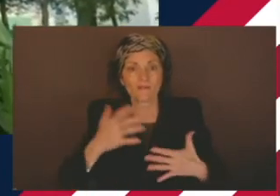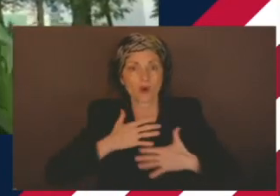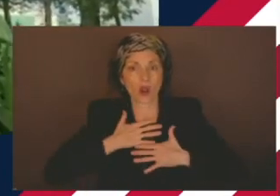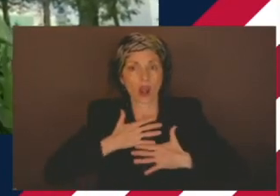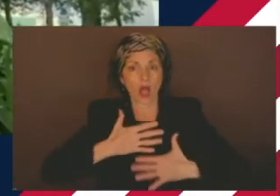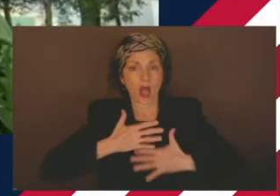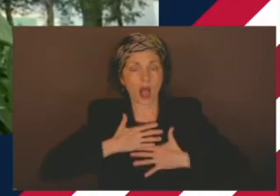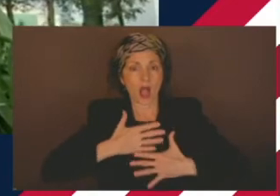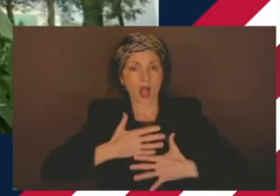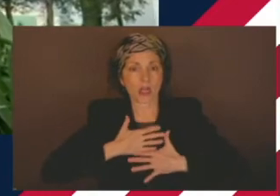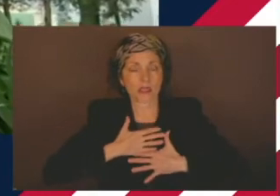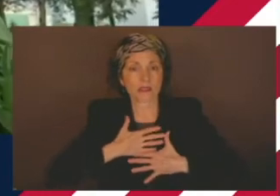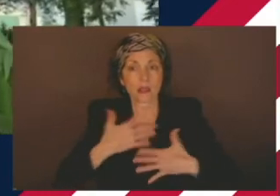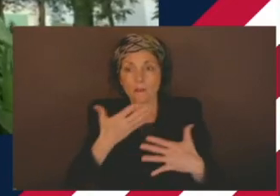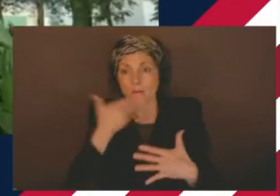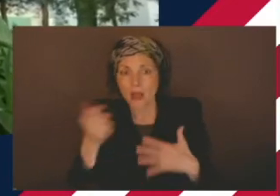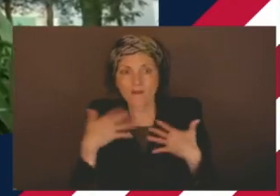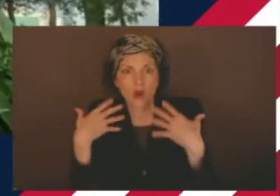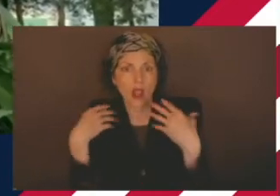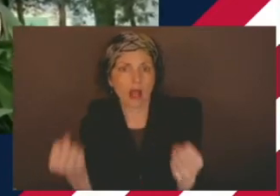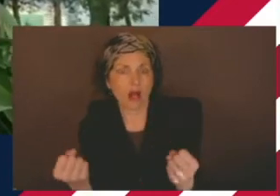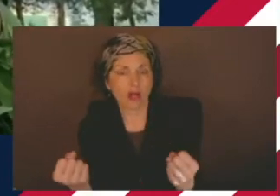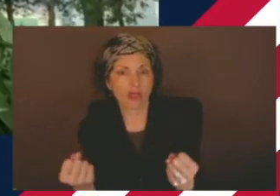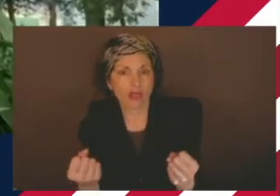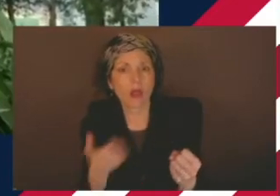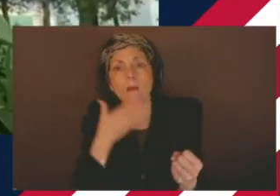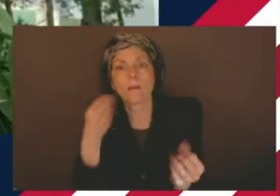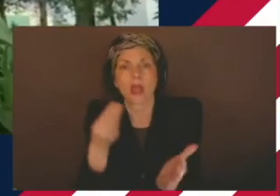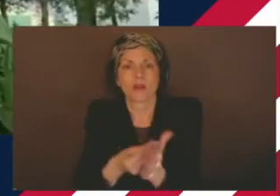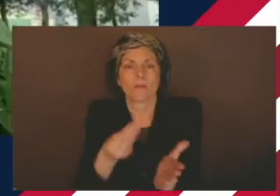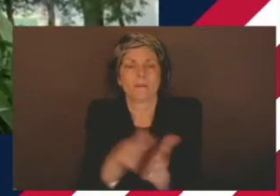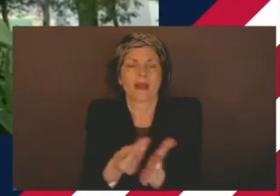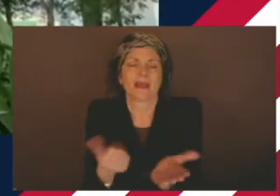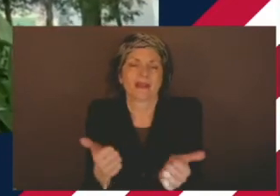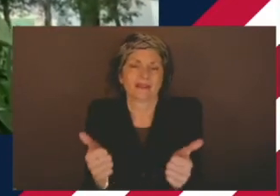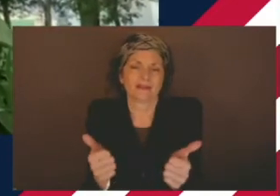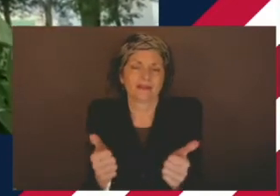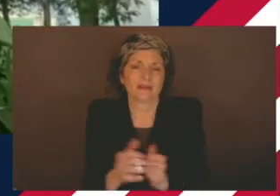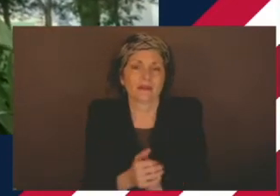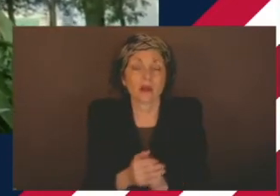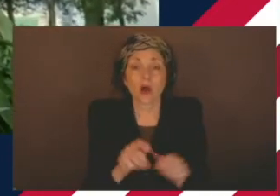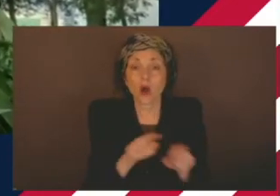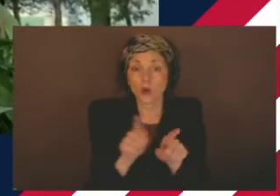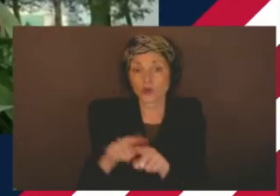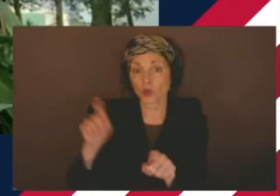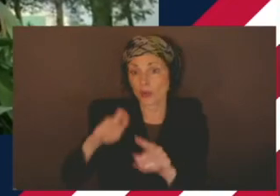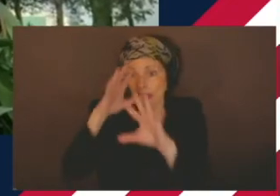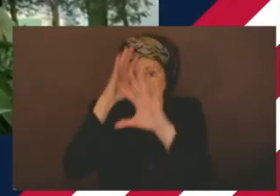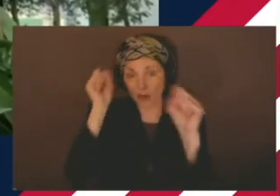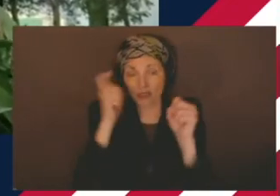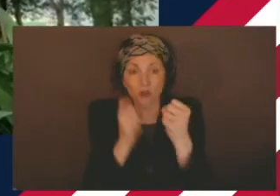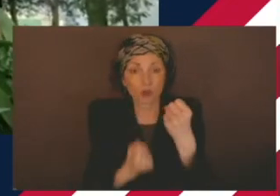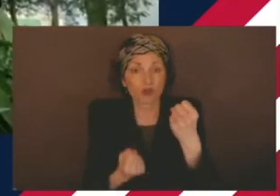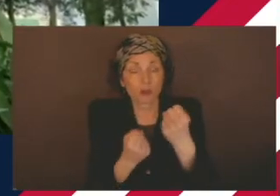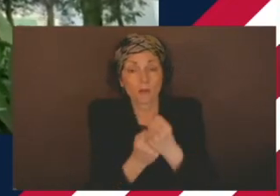for their pocketbook. We also need a president that supports the livestock industry. This